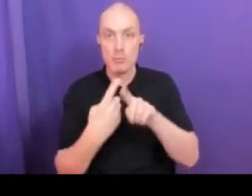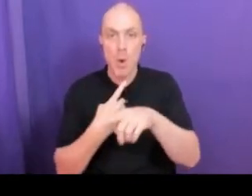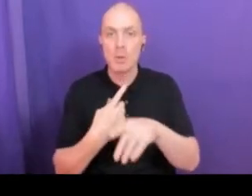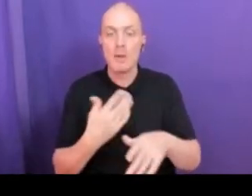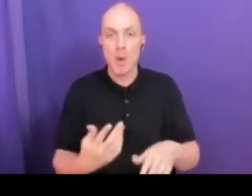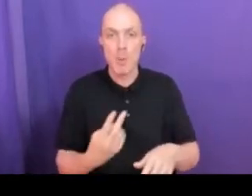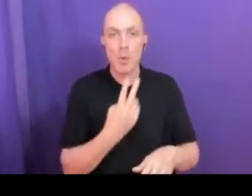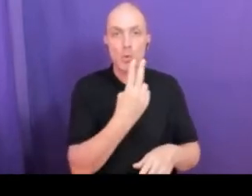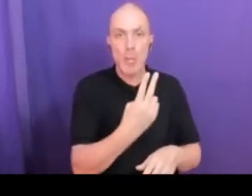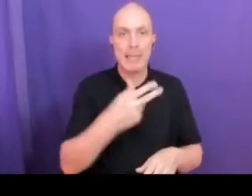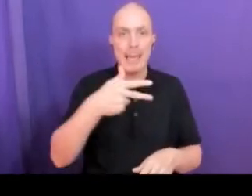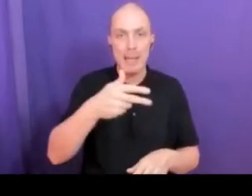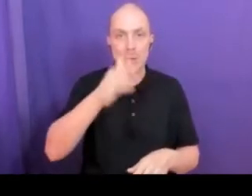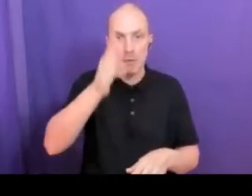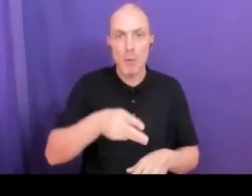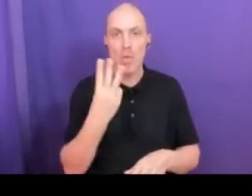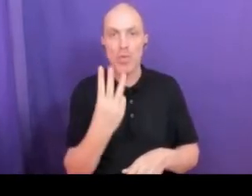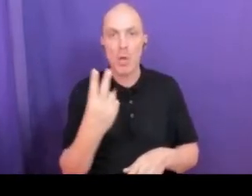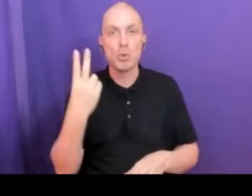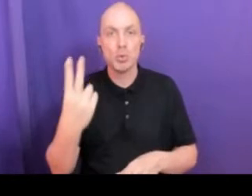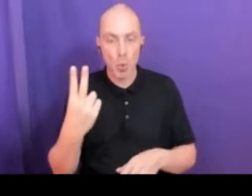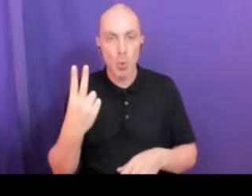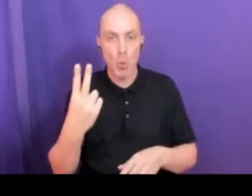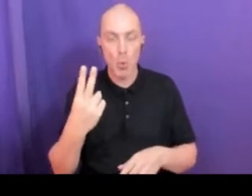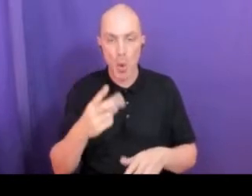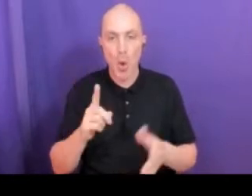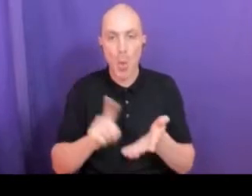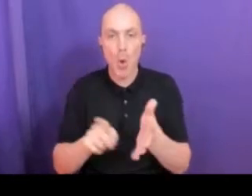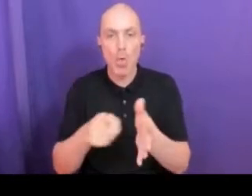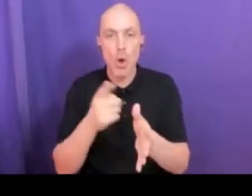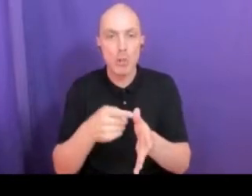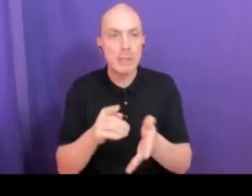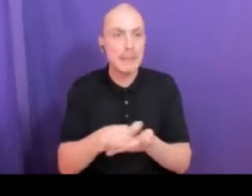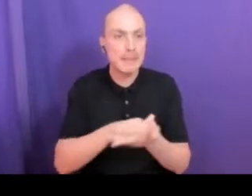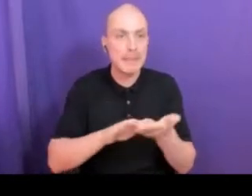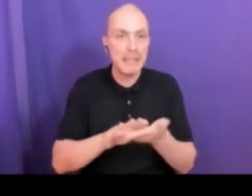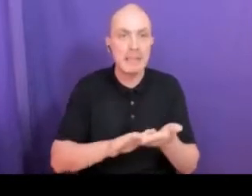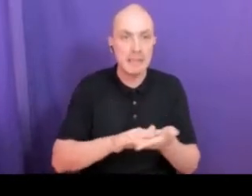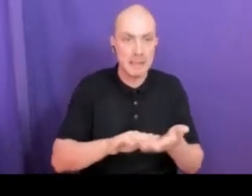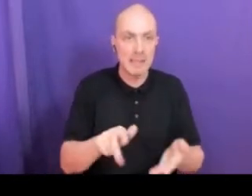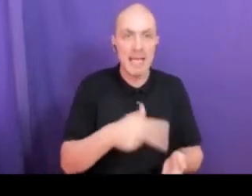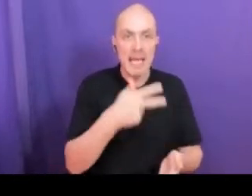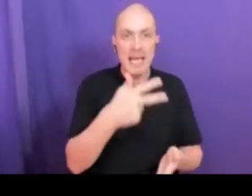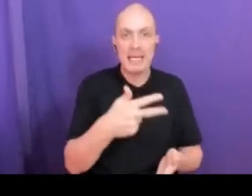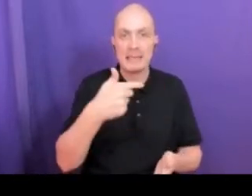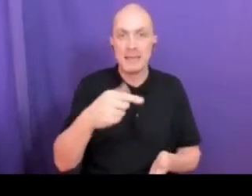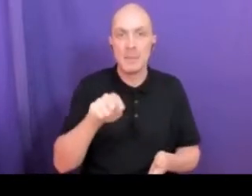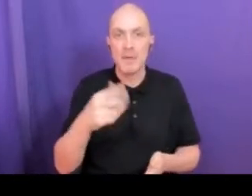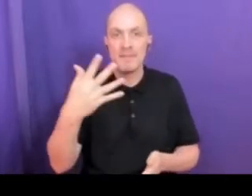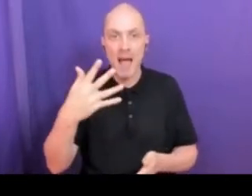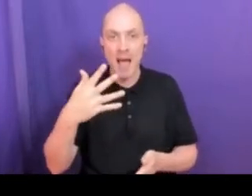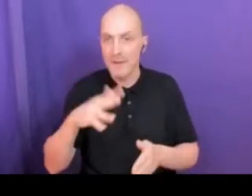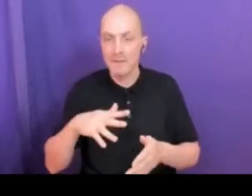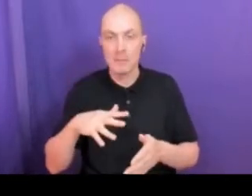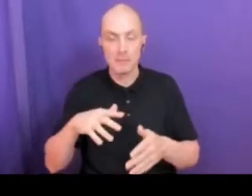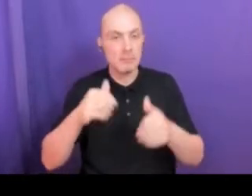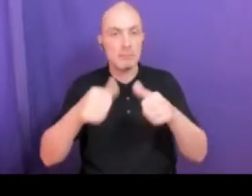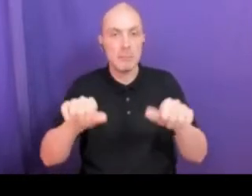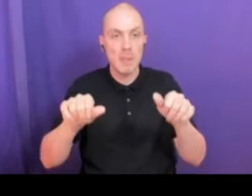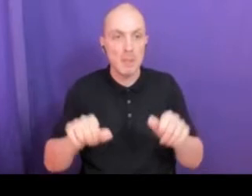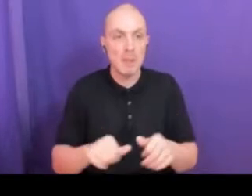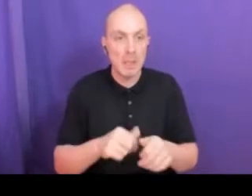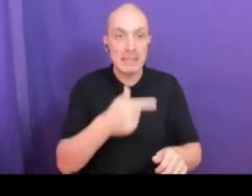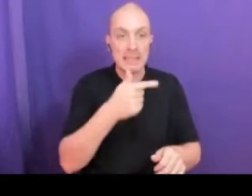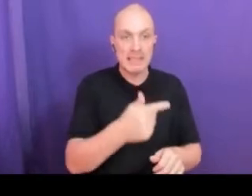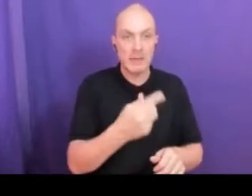local authorities, which is an 87.5% reach. Of the 43, 74.4,